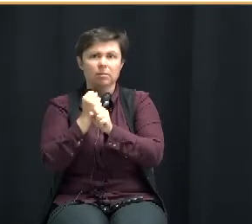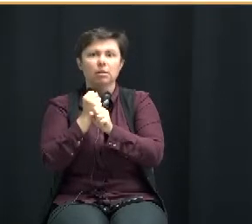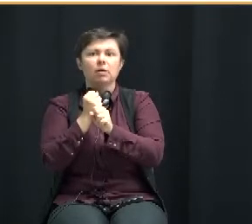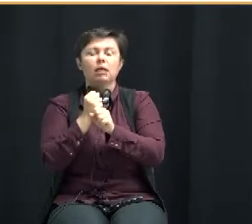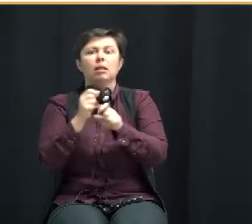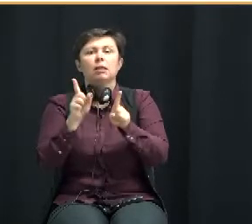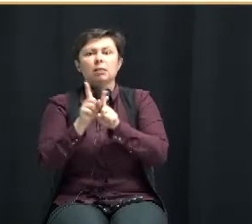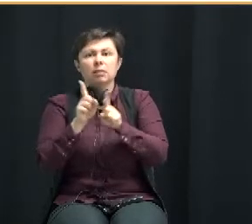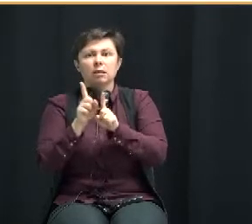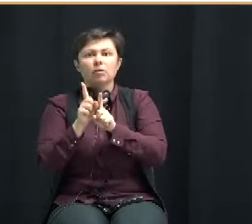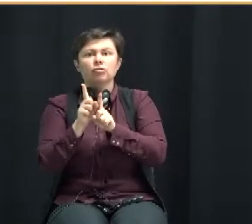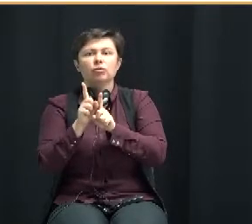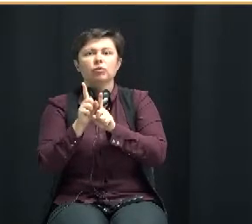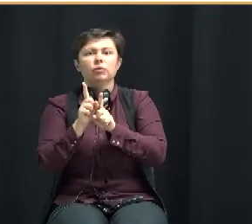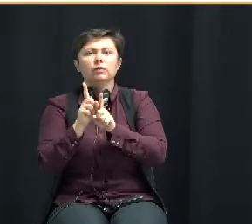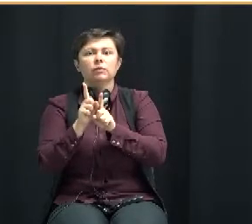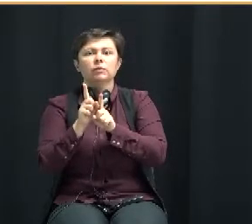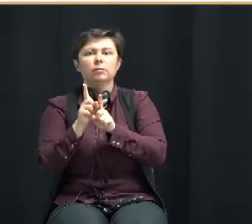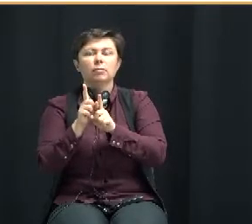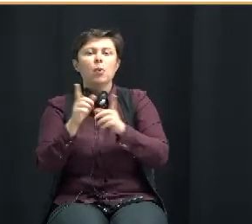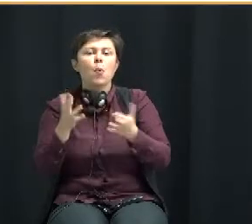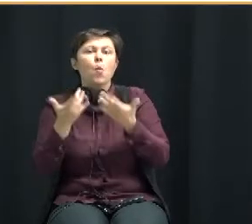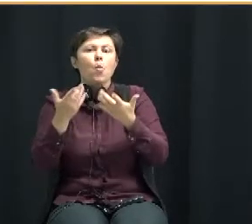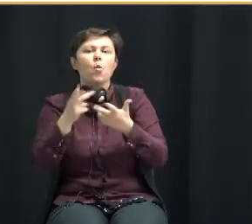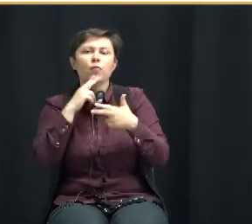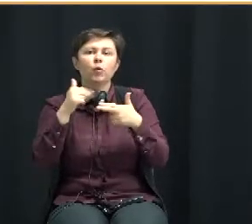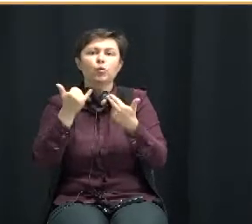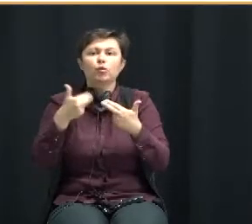workplaces, and also